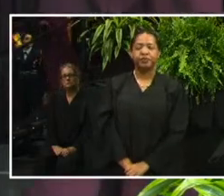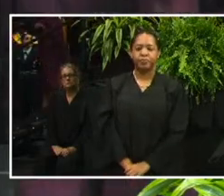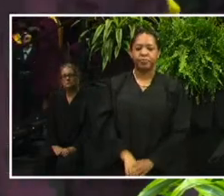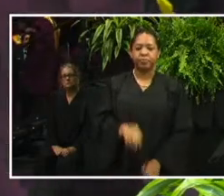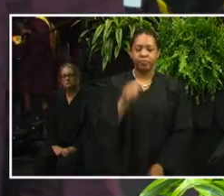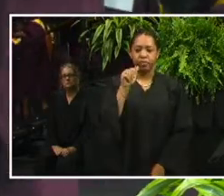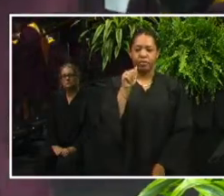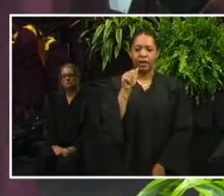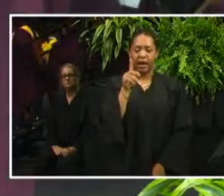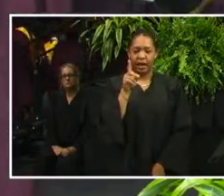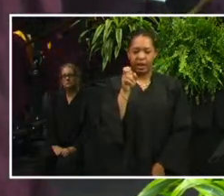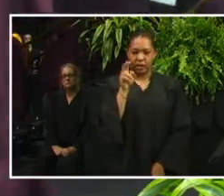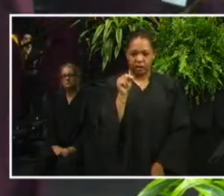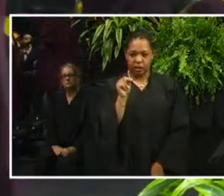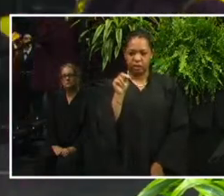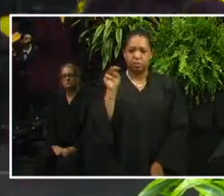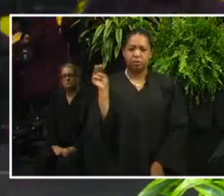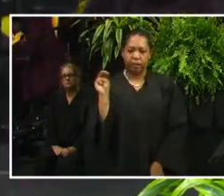Aiden Jinian May.